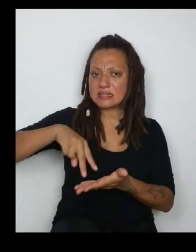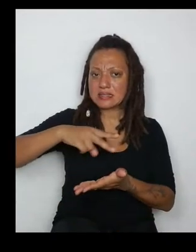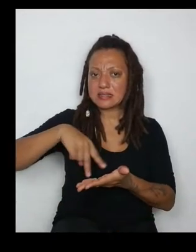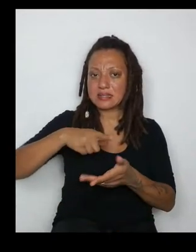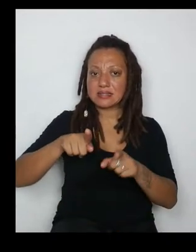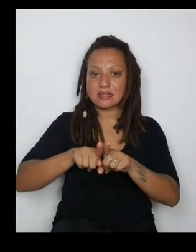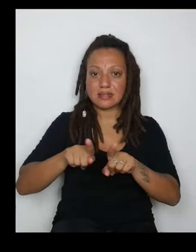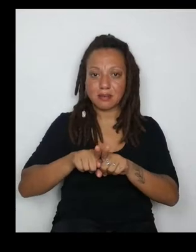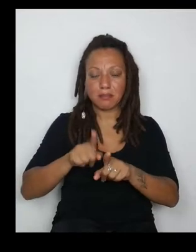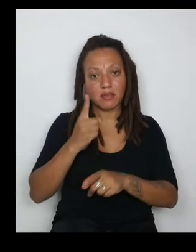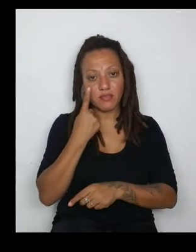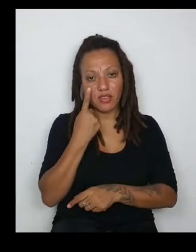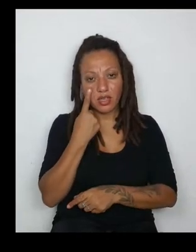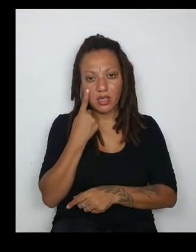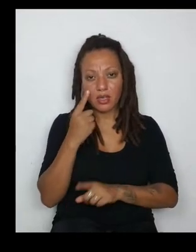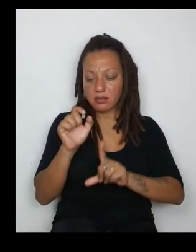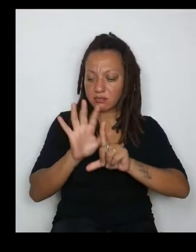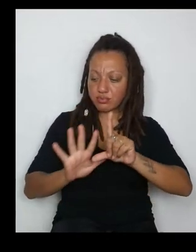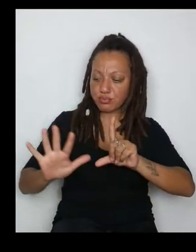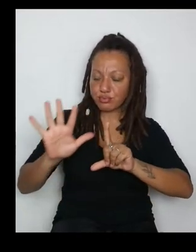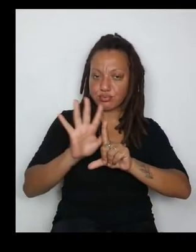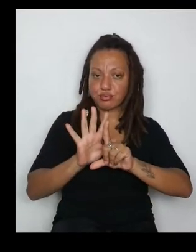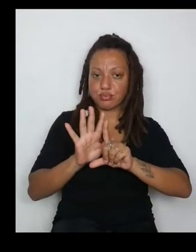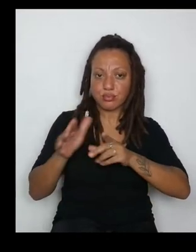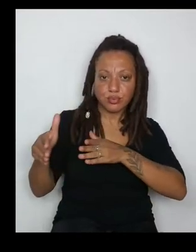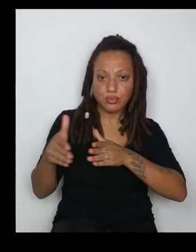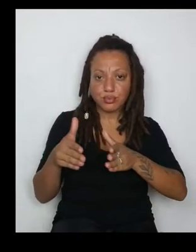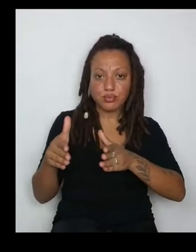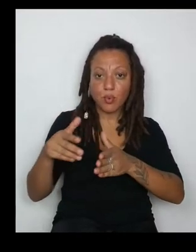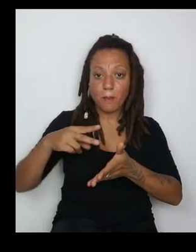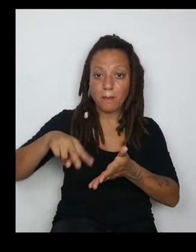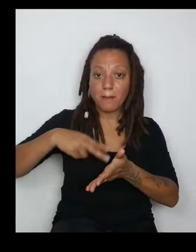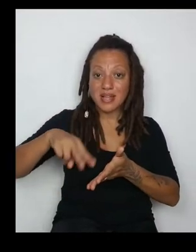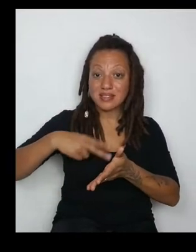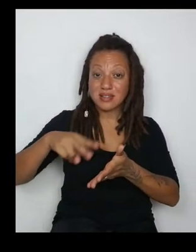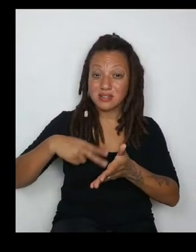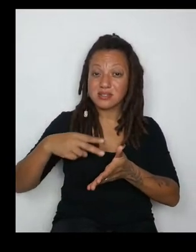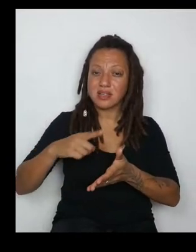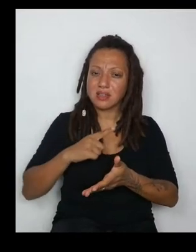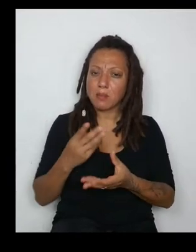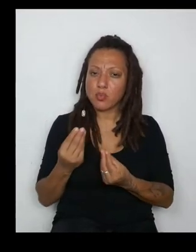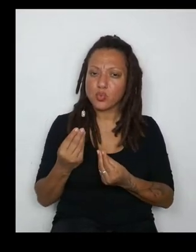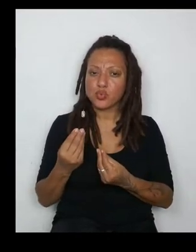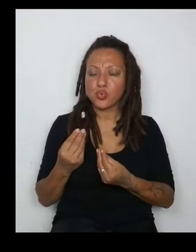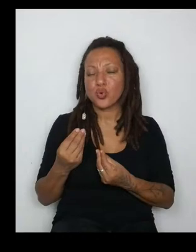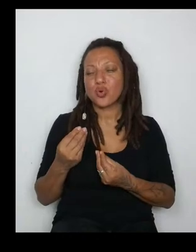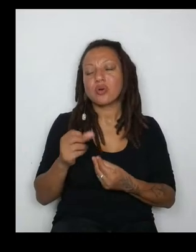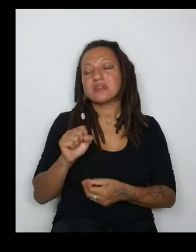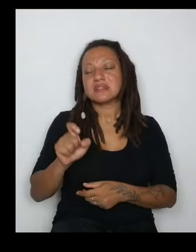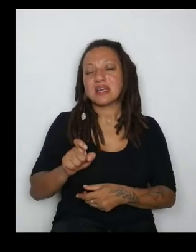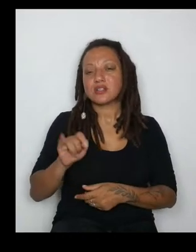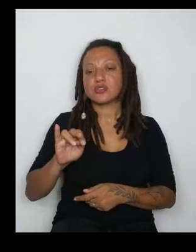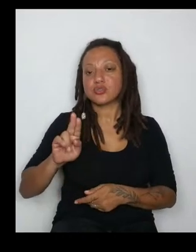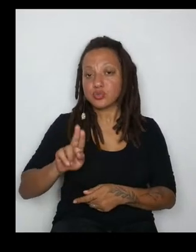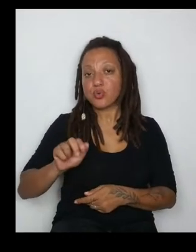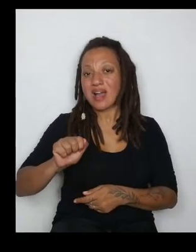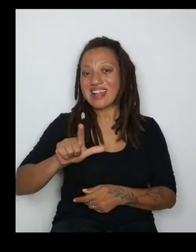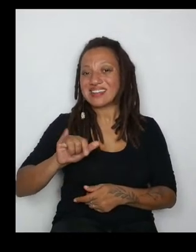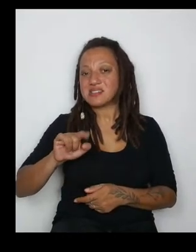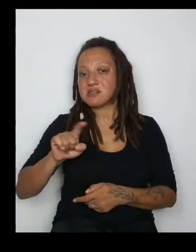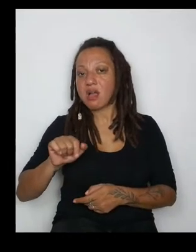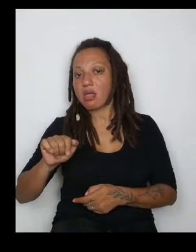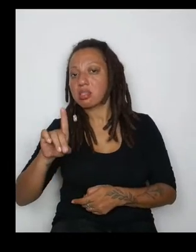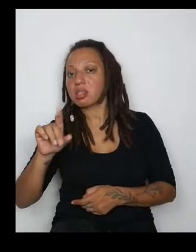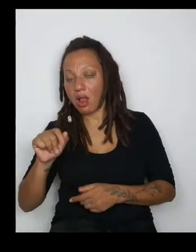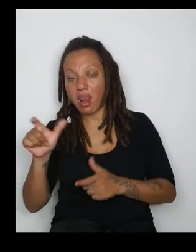african dance but it's obvious to look where his compositional sources are coming from so armitage is one uh